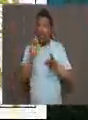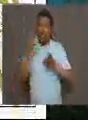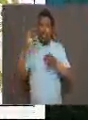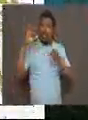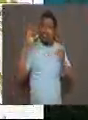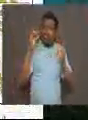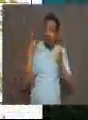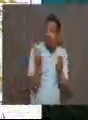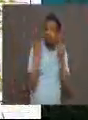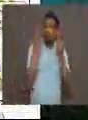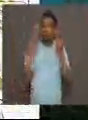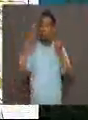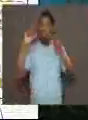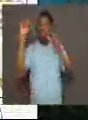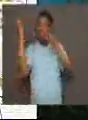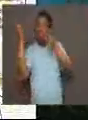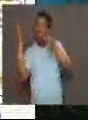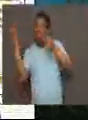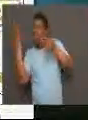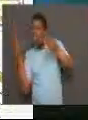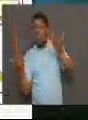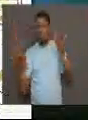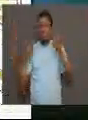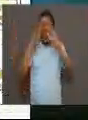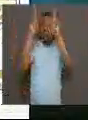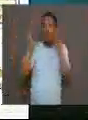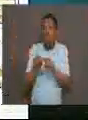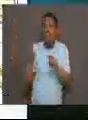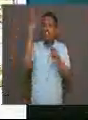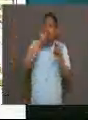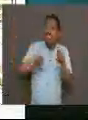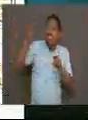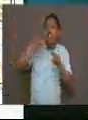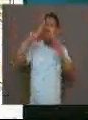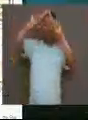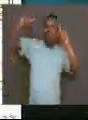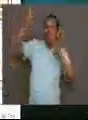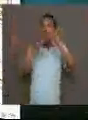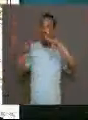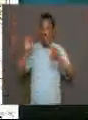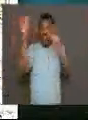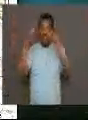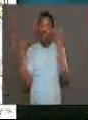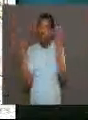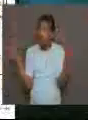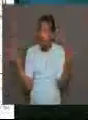They employ figures such as squares, circles, and